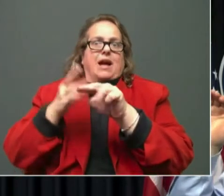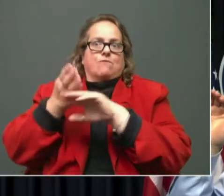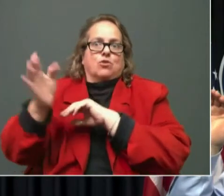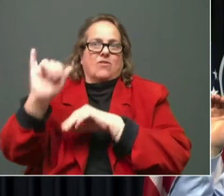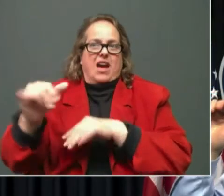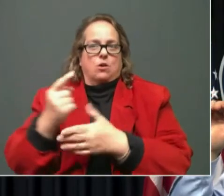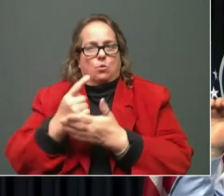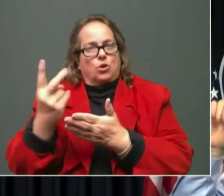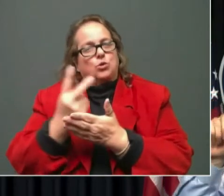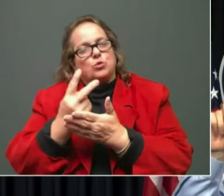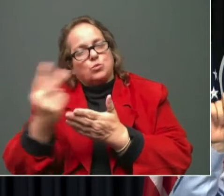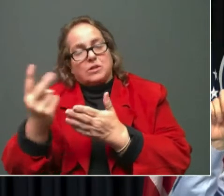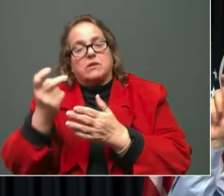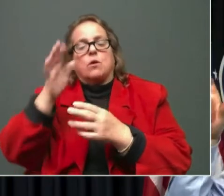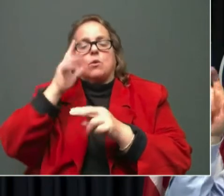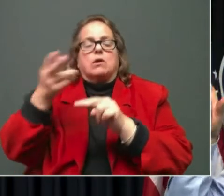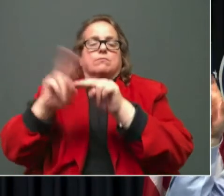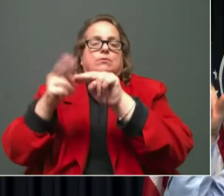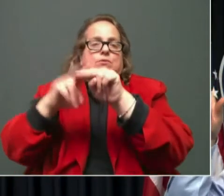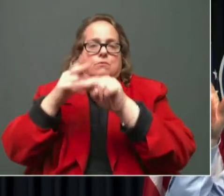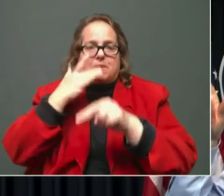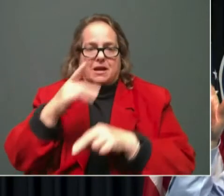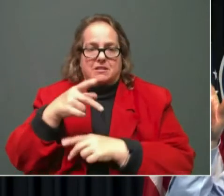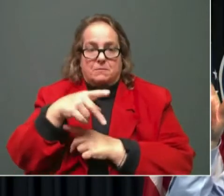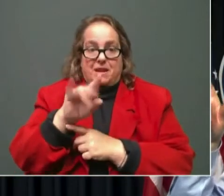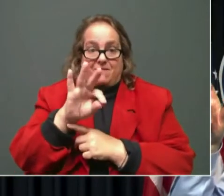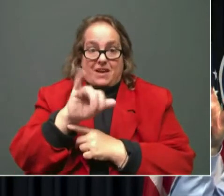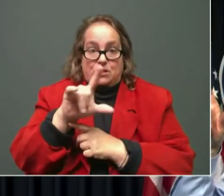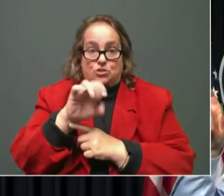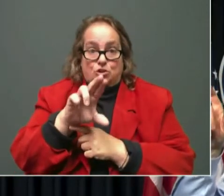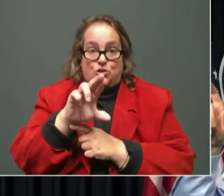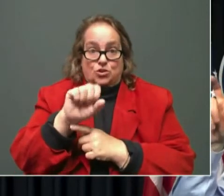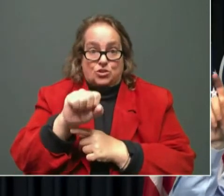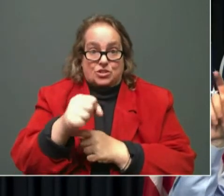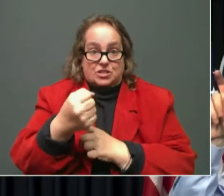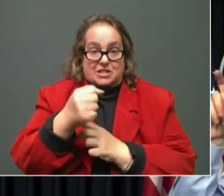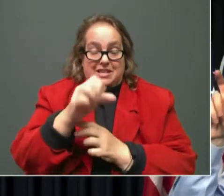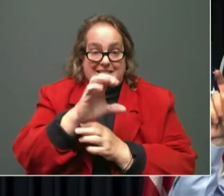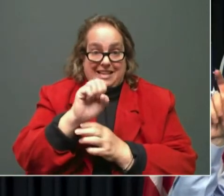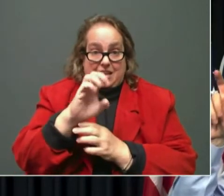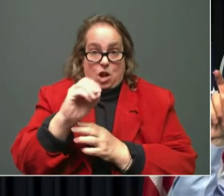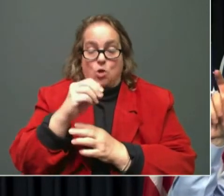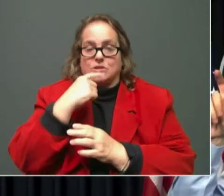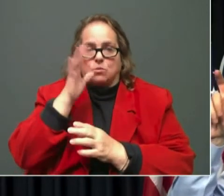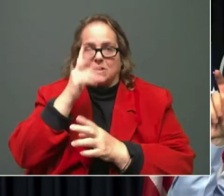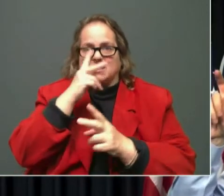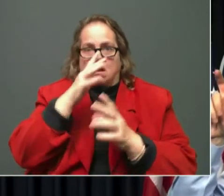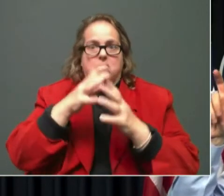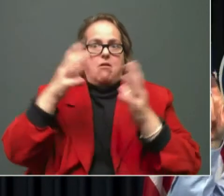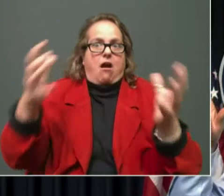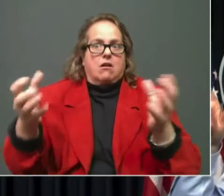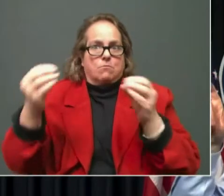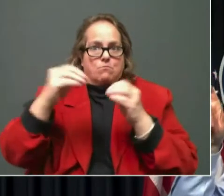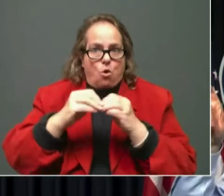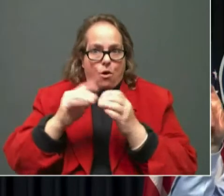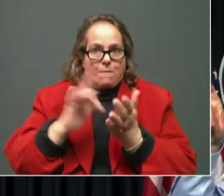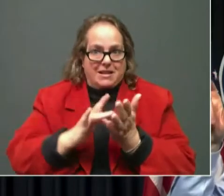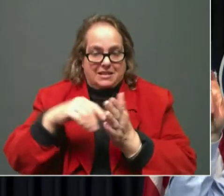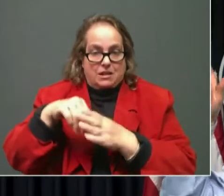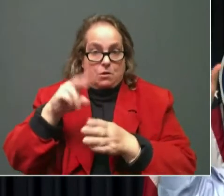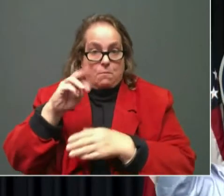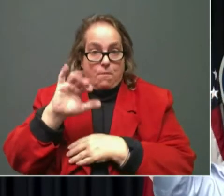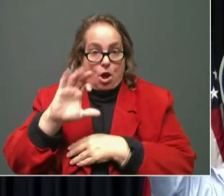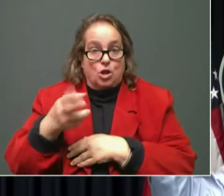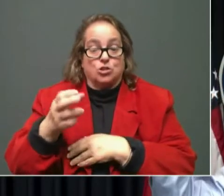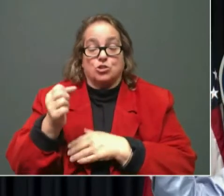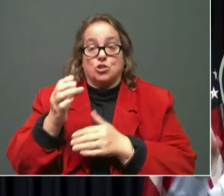Pfizer's CEO has said we'll see a lot more, especially near the end of March, and the end of March is going to be